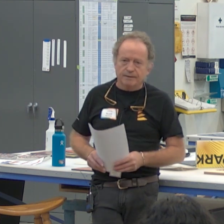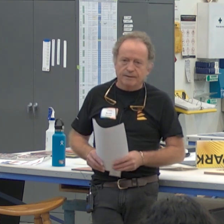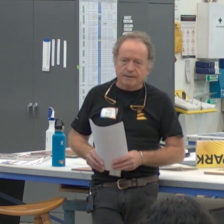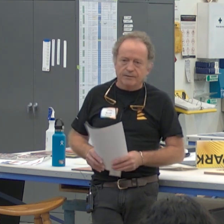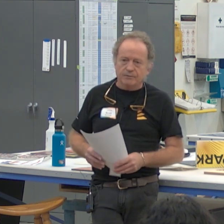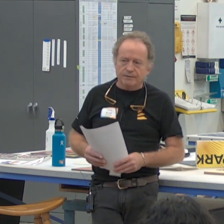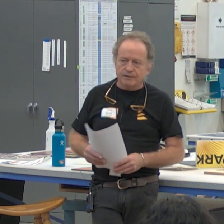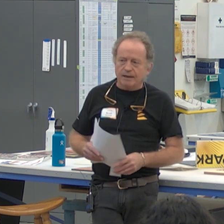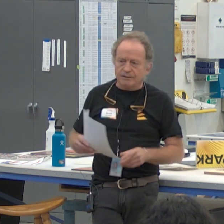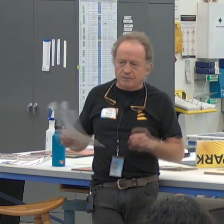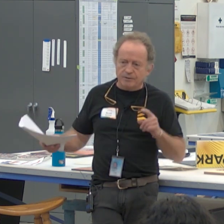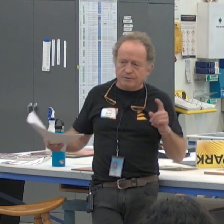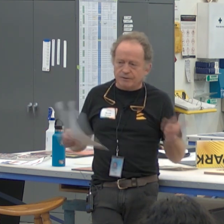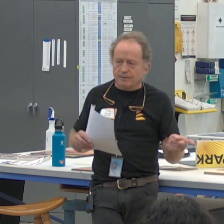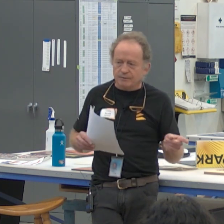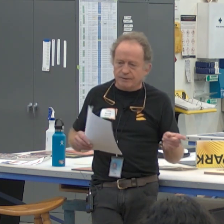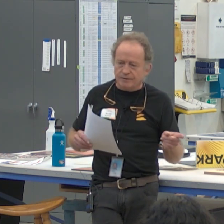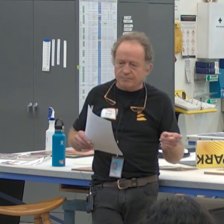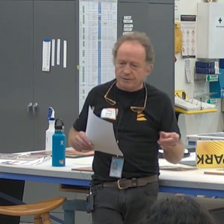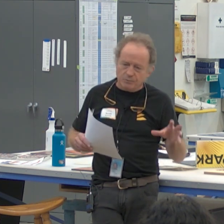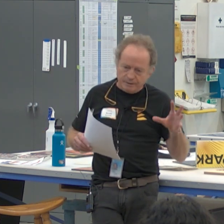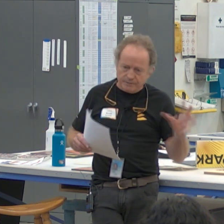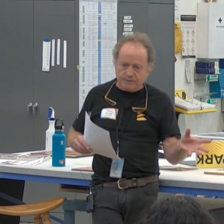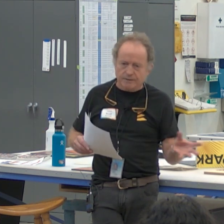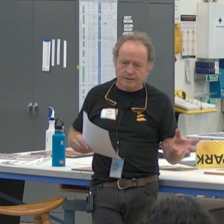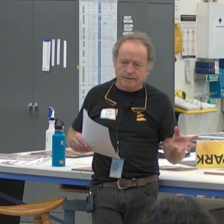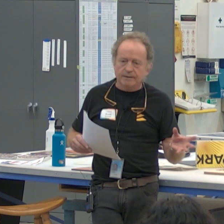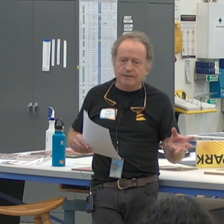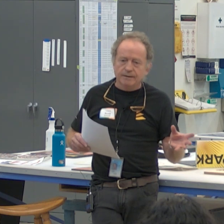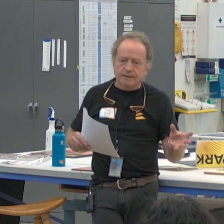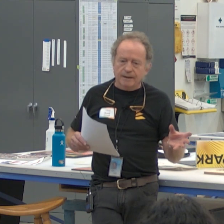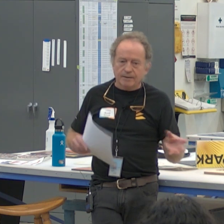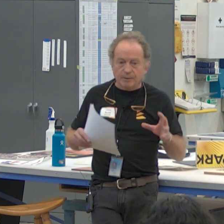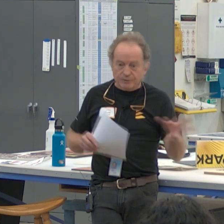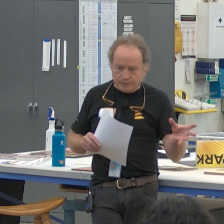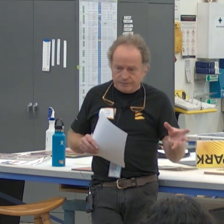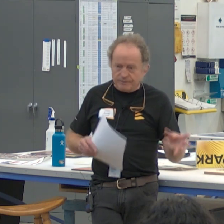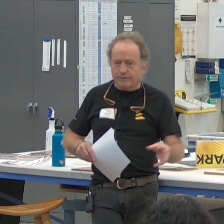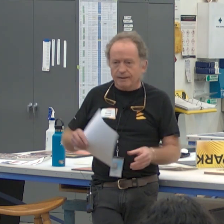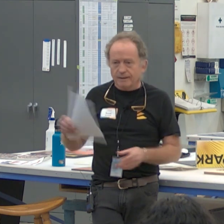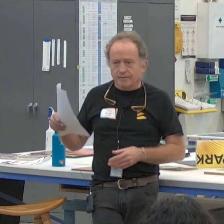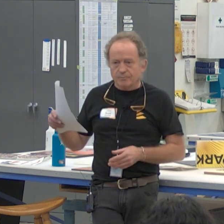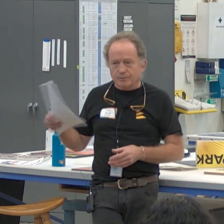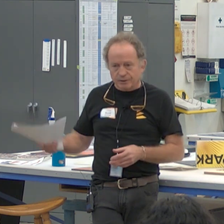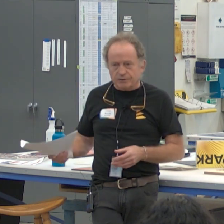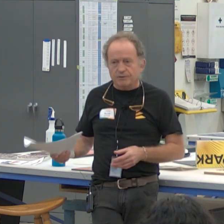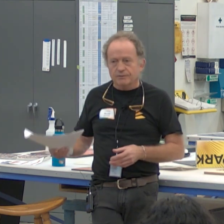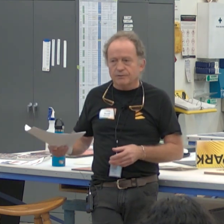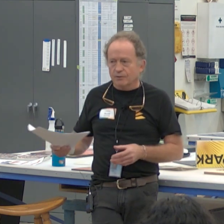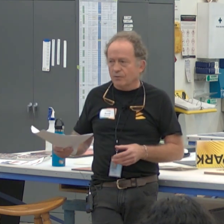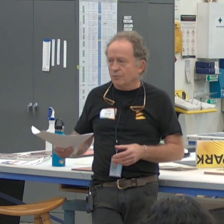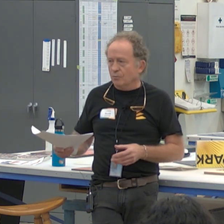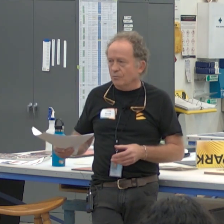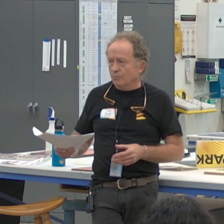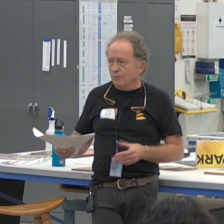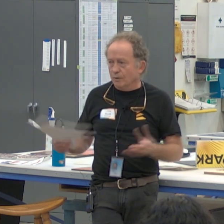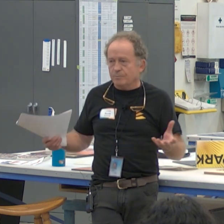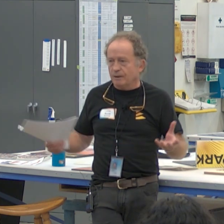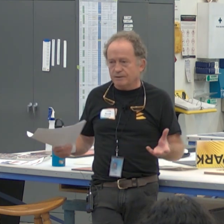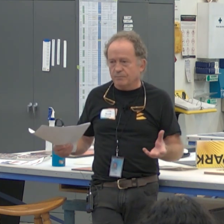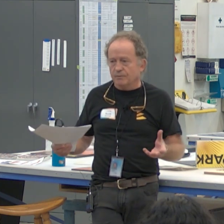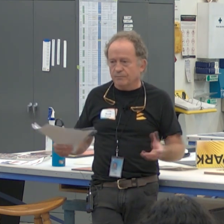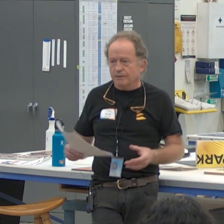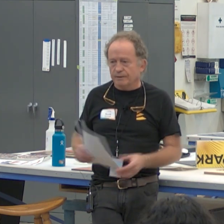design? And there has to be this conversation between design and the budget and the production to know,